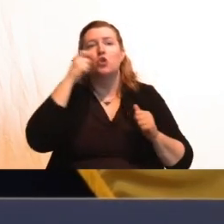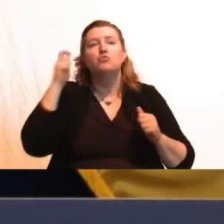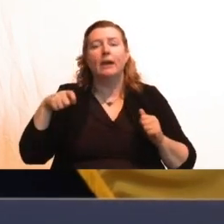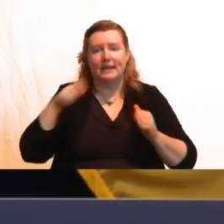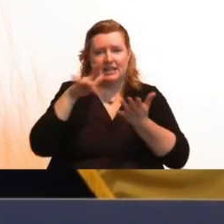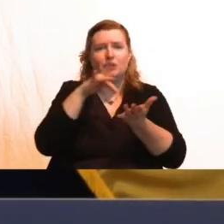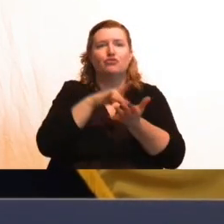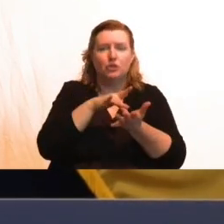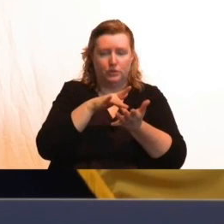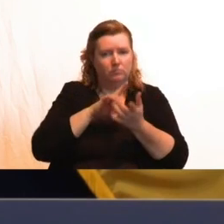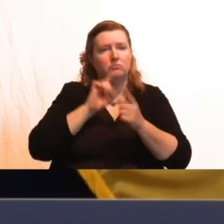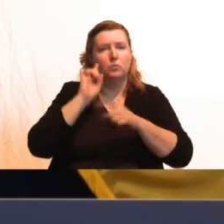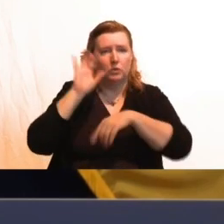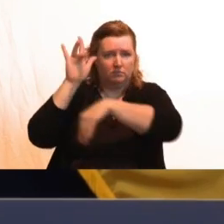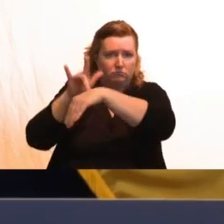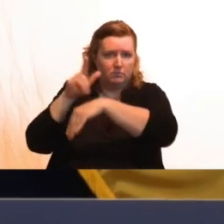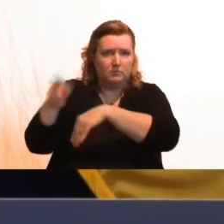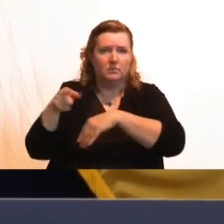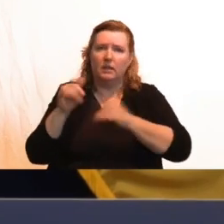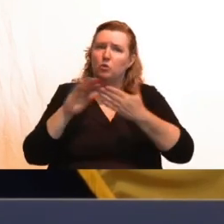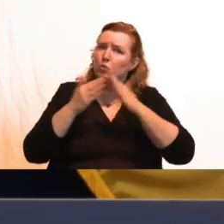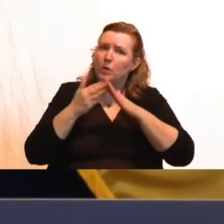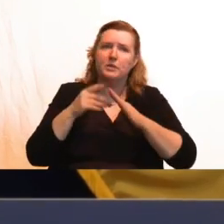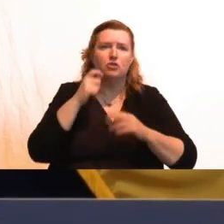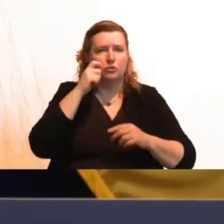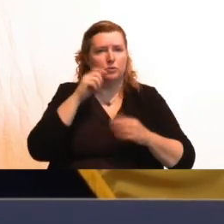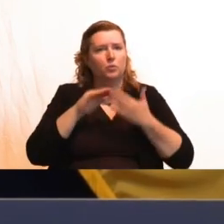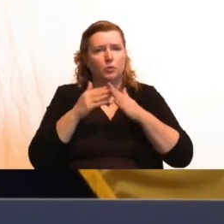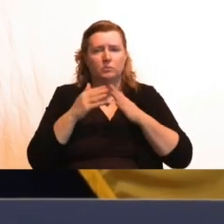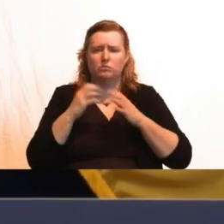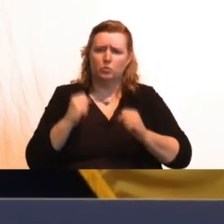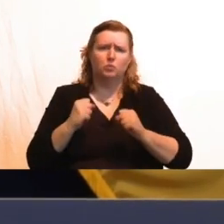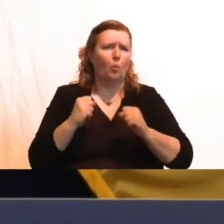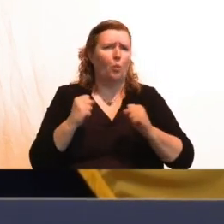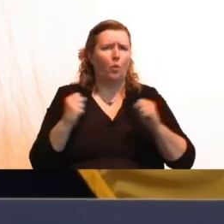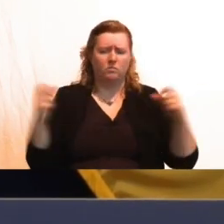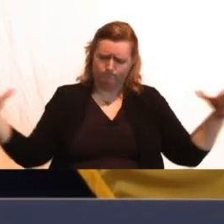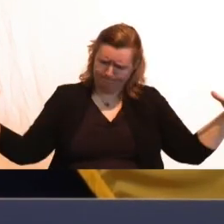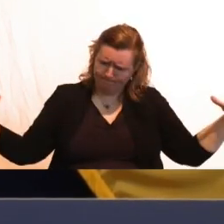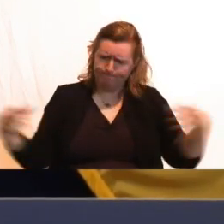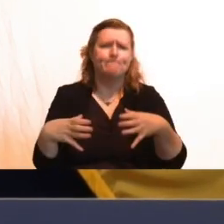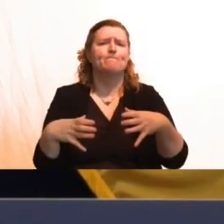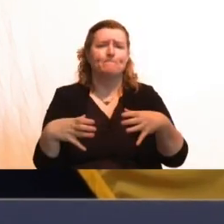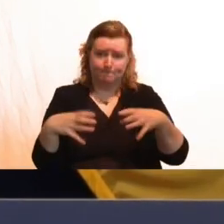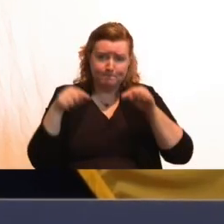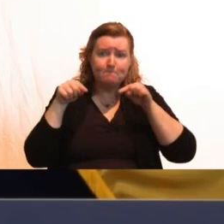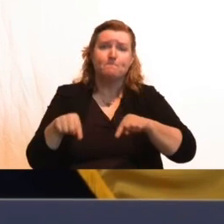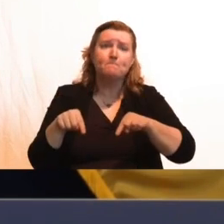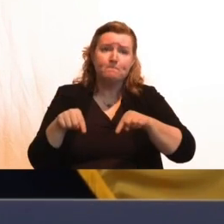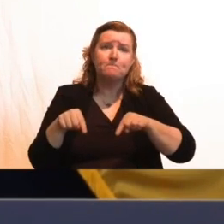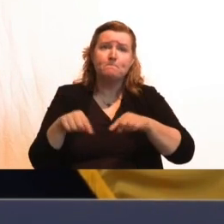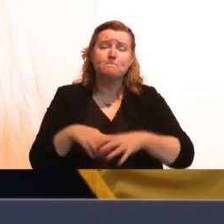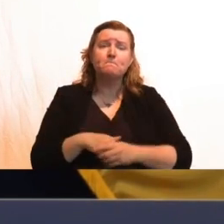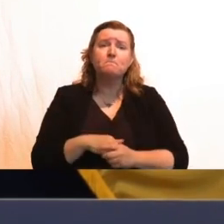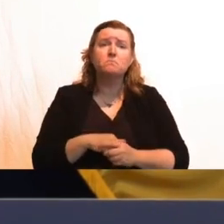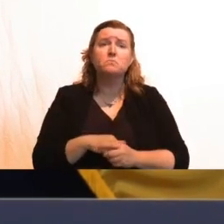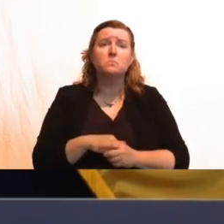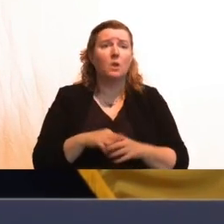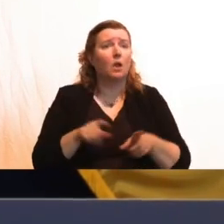spending a fair amount of time with diplomatic representatives privately, both praising